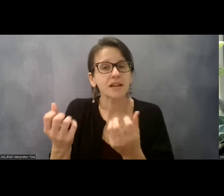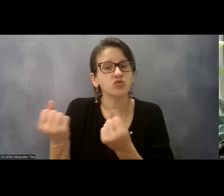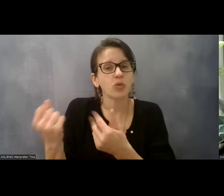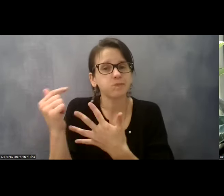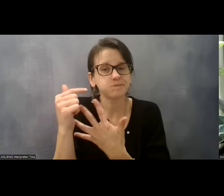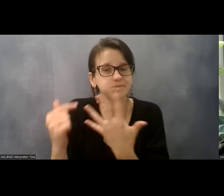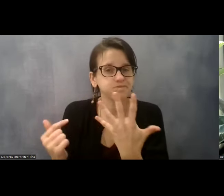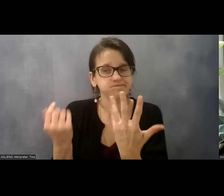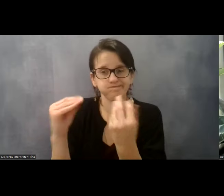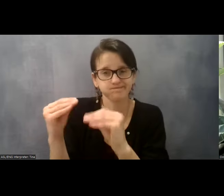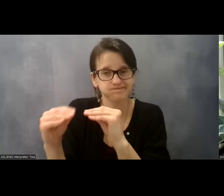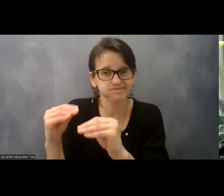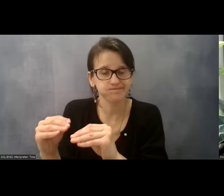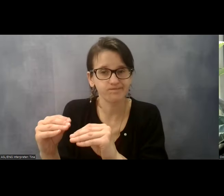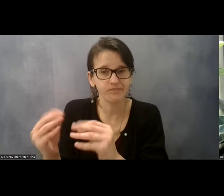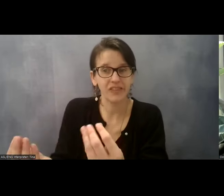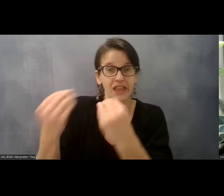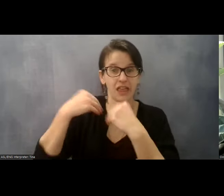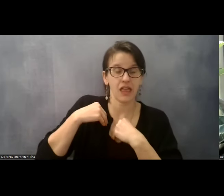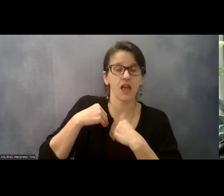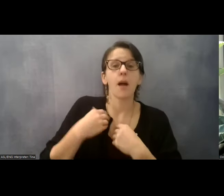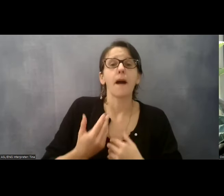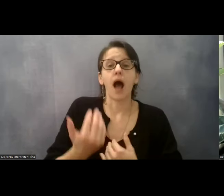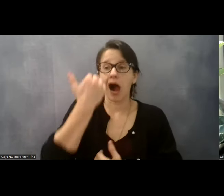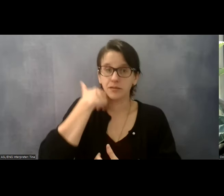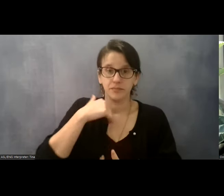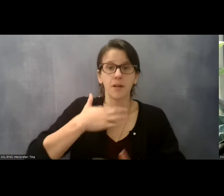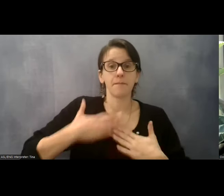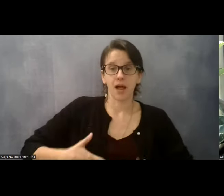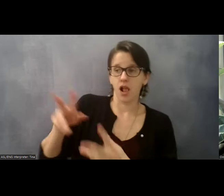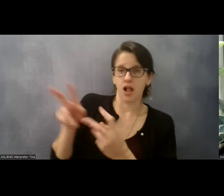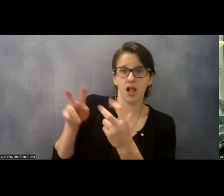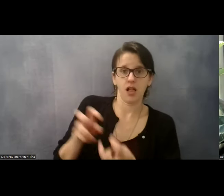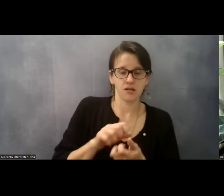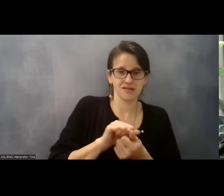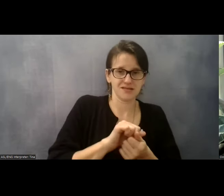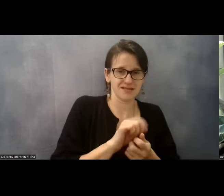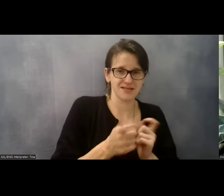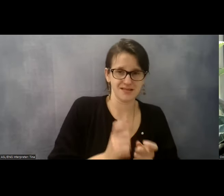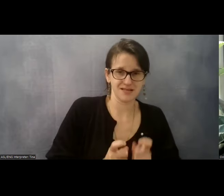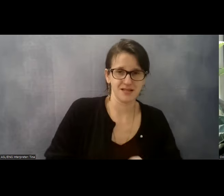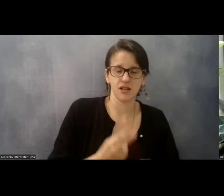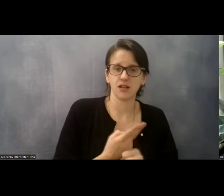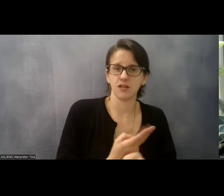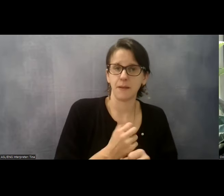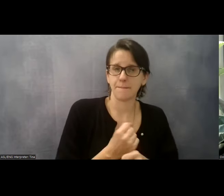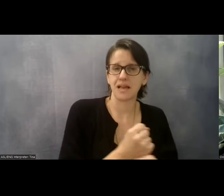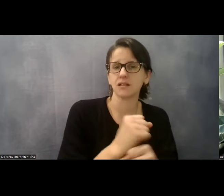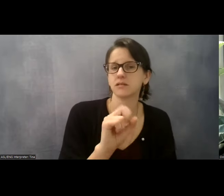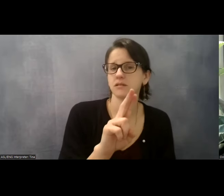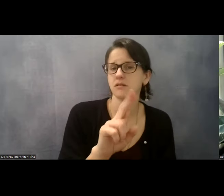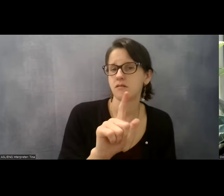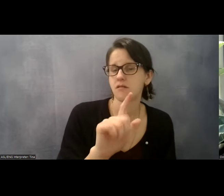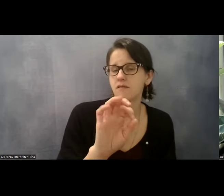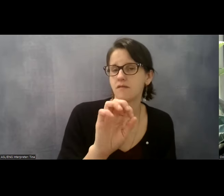to make the antioxidant sulforaphane. Sulforaphane is one of the most potent anti-cancer compounds in the world. And